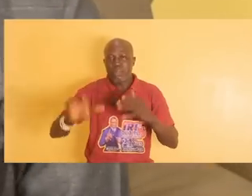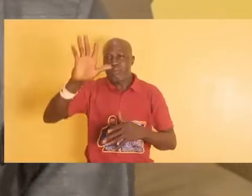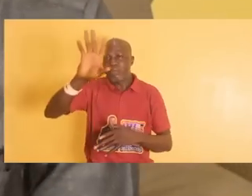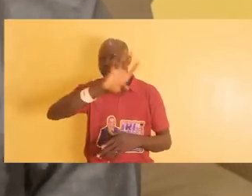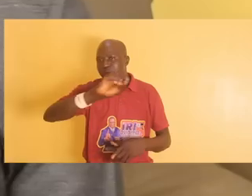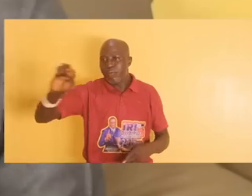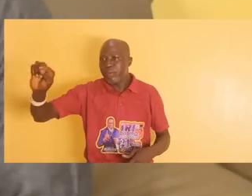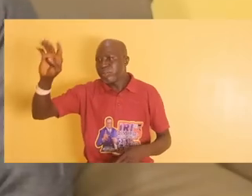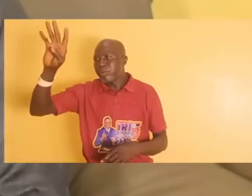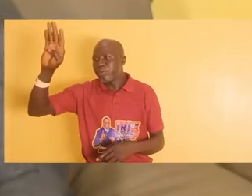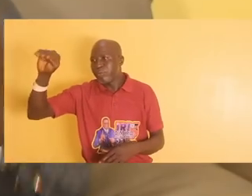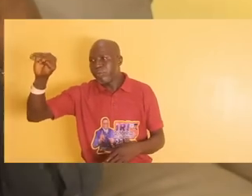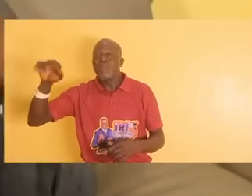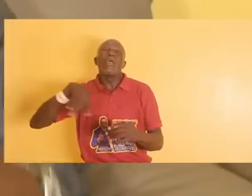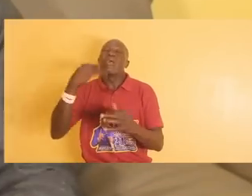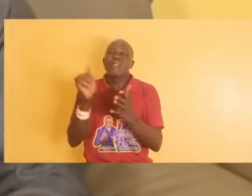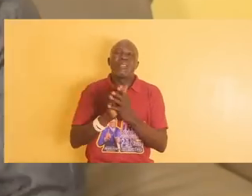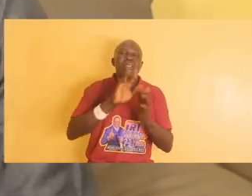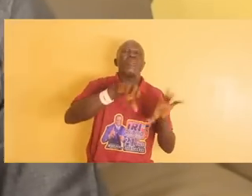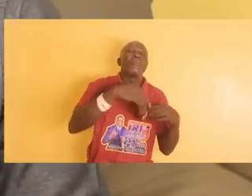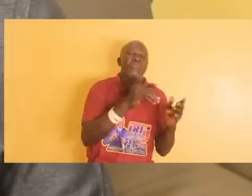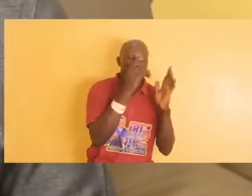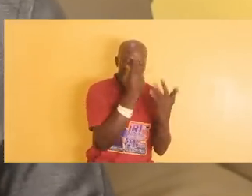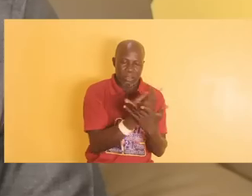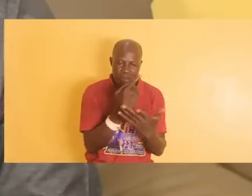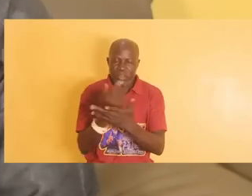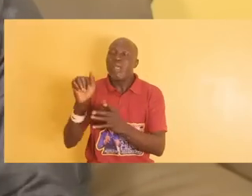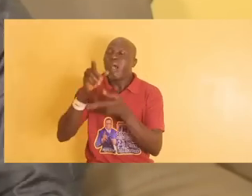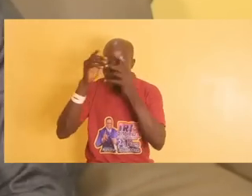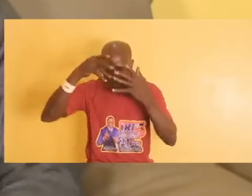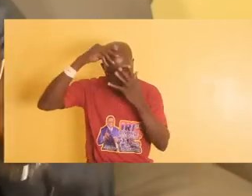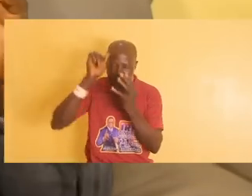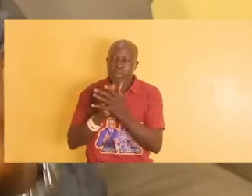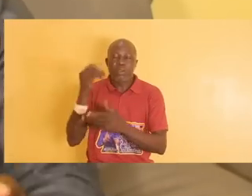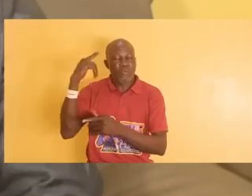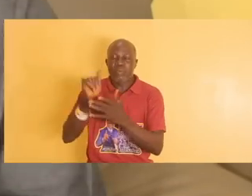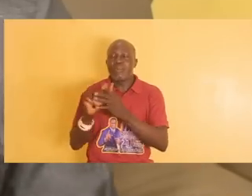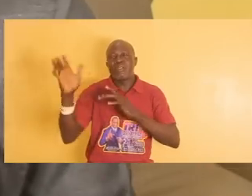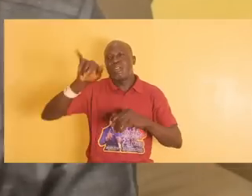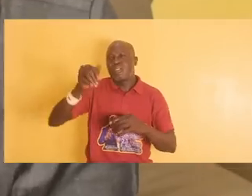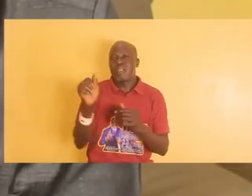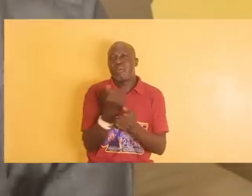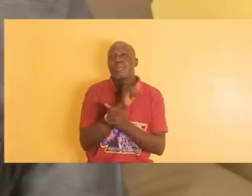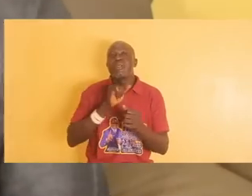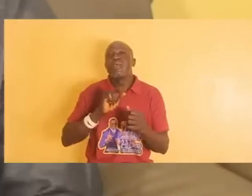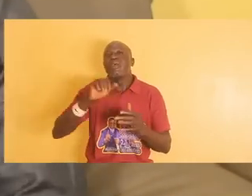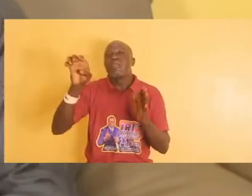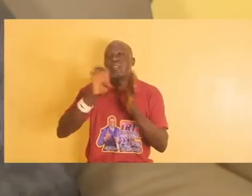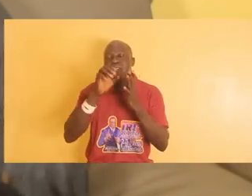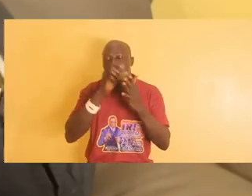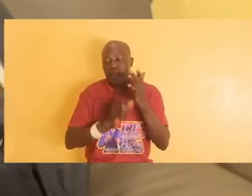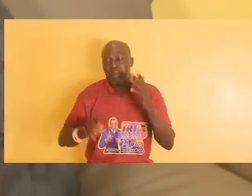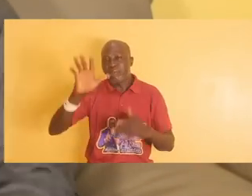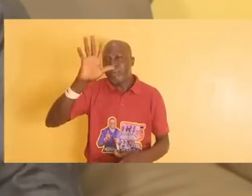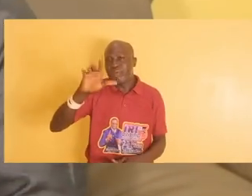again, just verse 14, he gave us an advice that was miracle. Jacob, James,